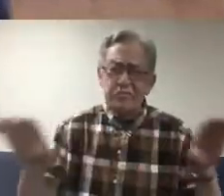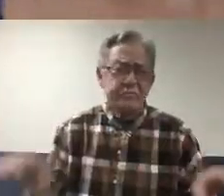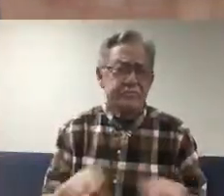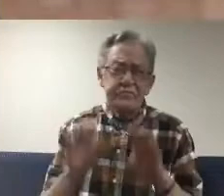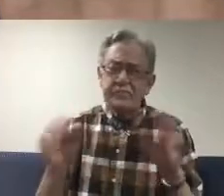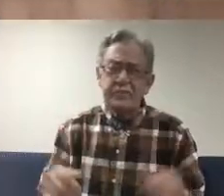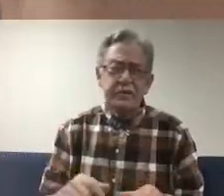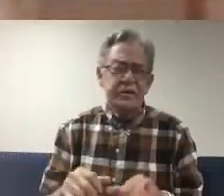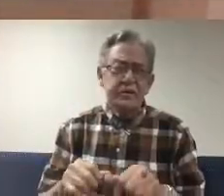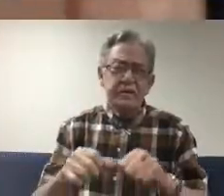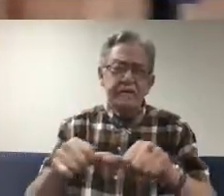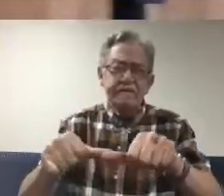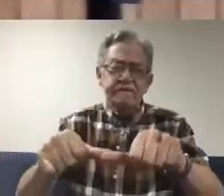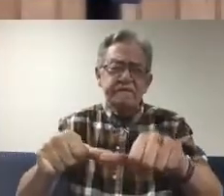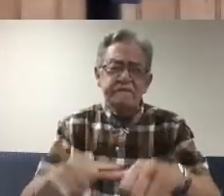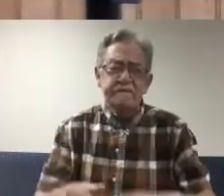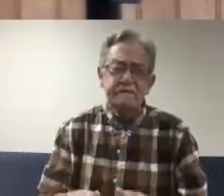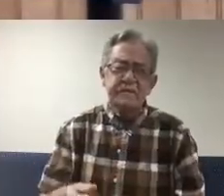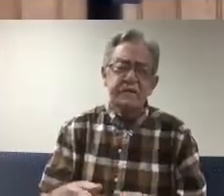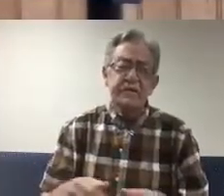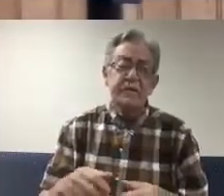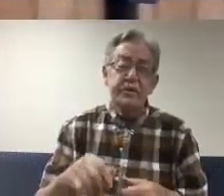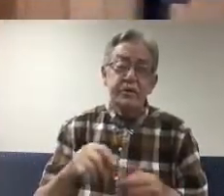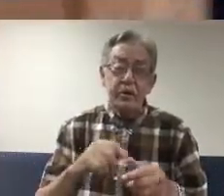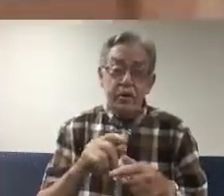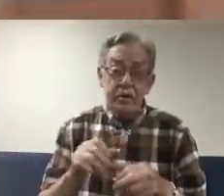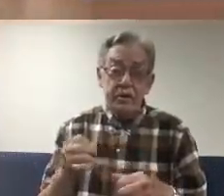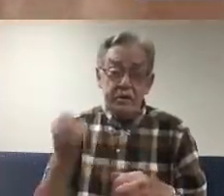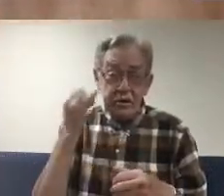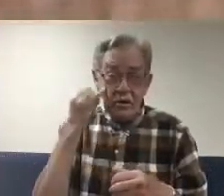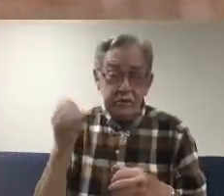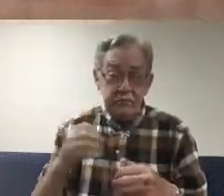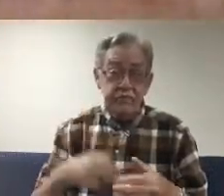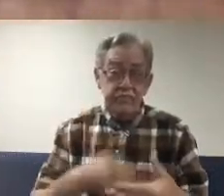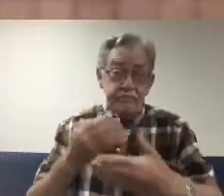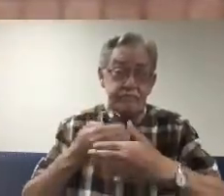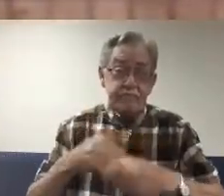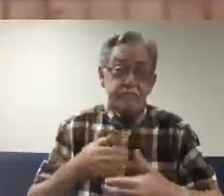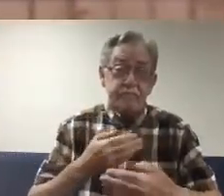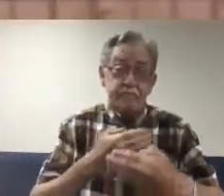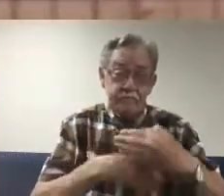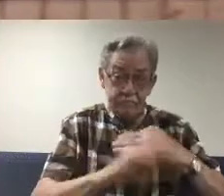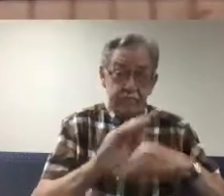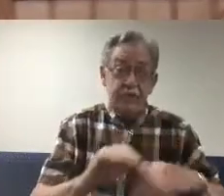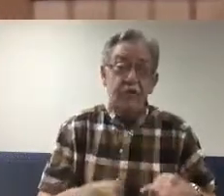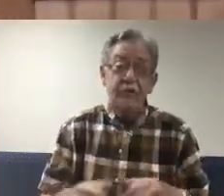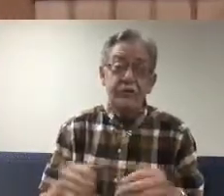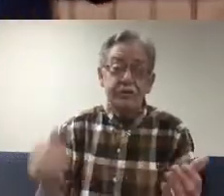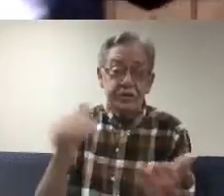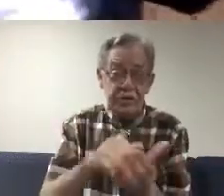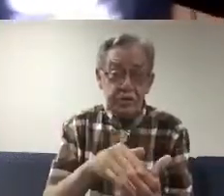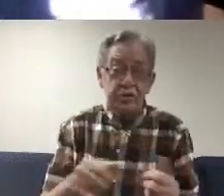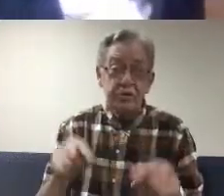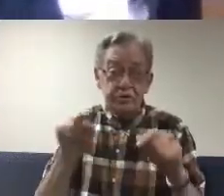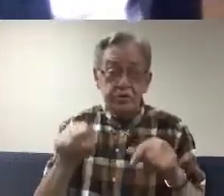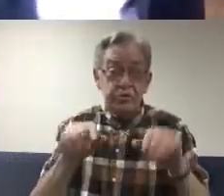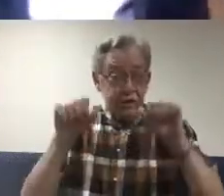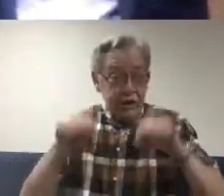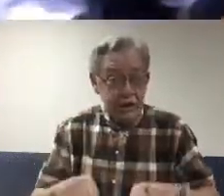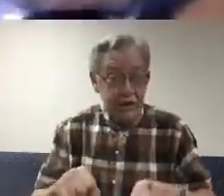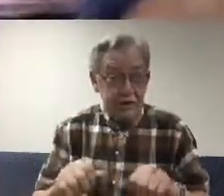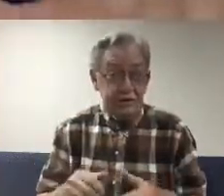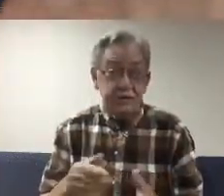in the way of the world, but you were dead to do anything about it. That's what he means by being dead in those trespasses.